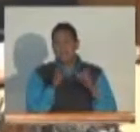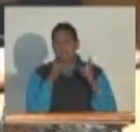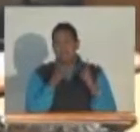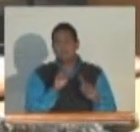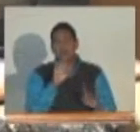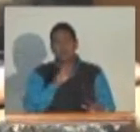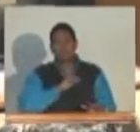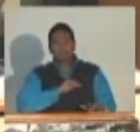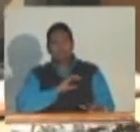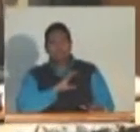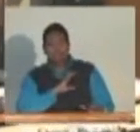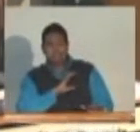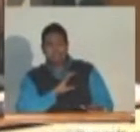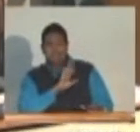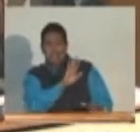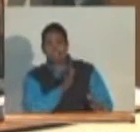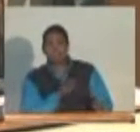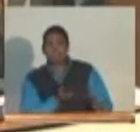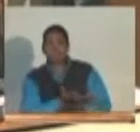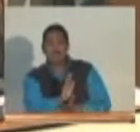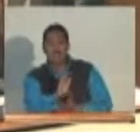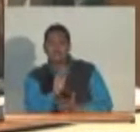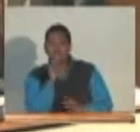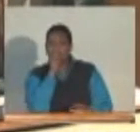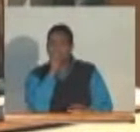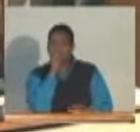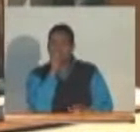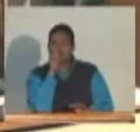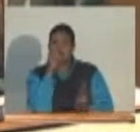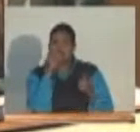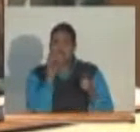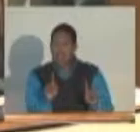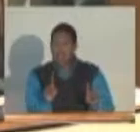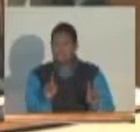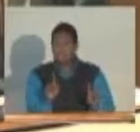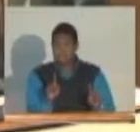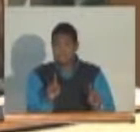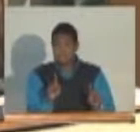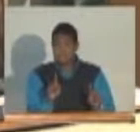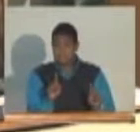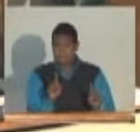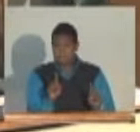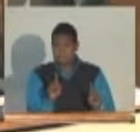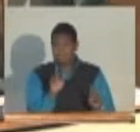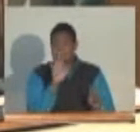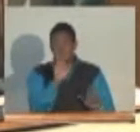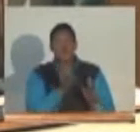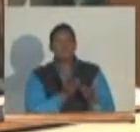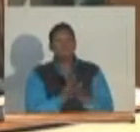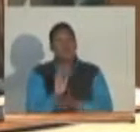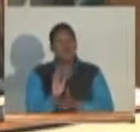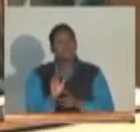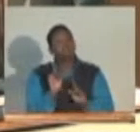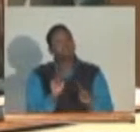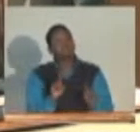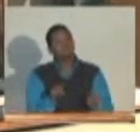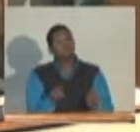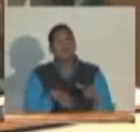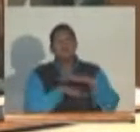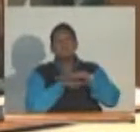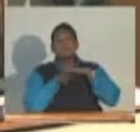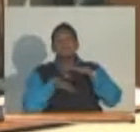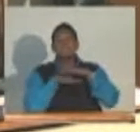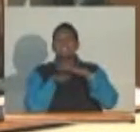dignity and the rights to privacy and her inalienable right to attend to a basic biological